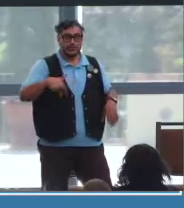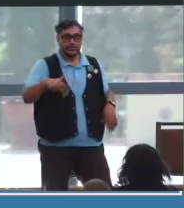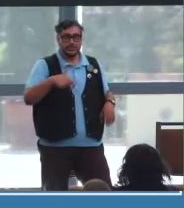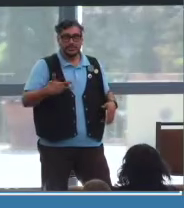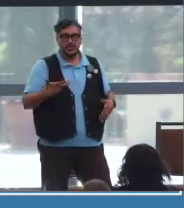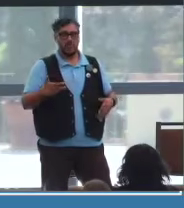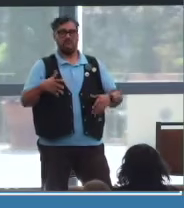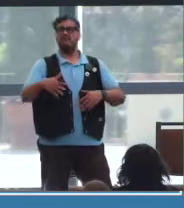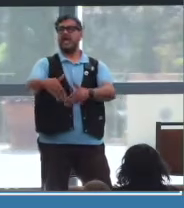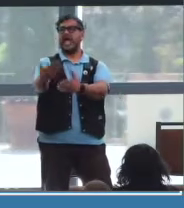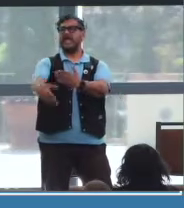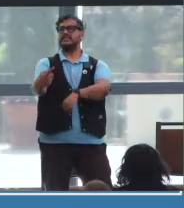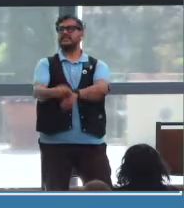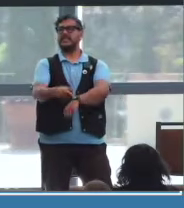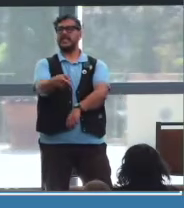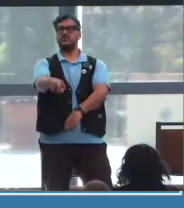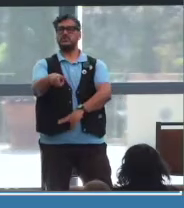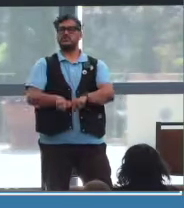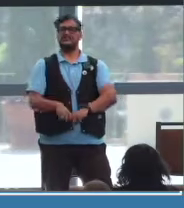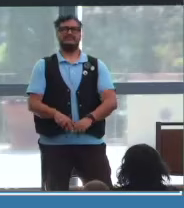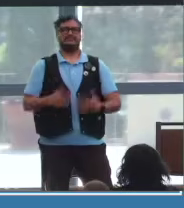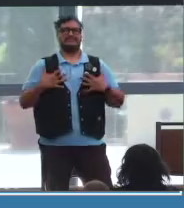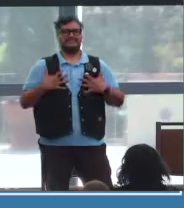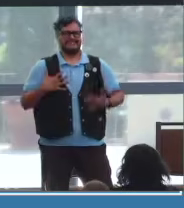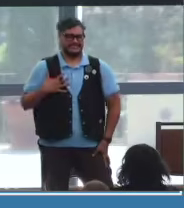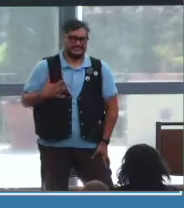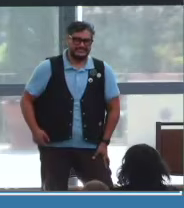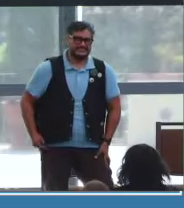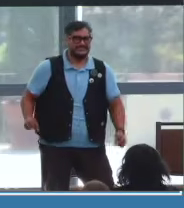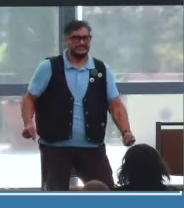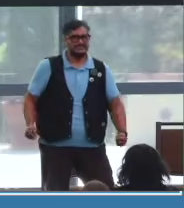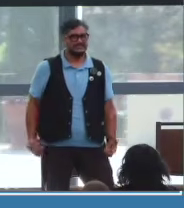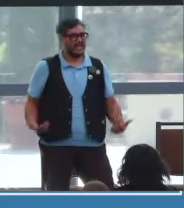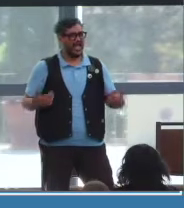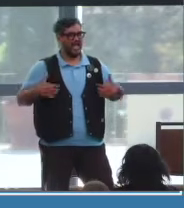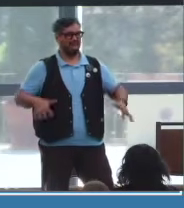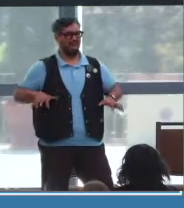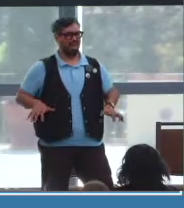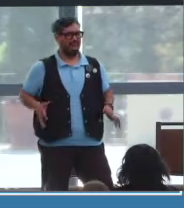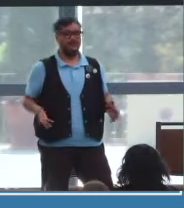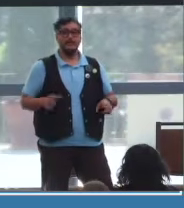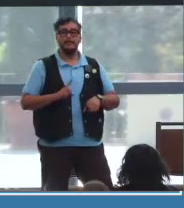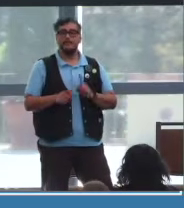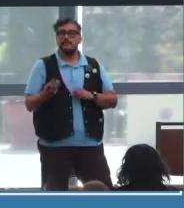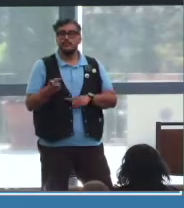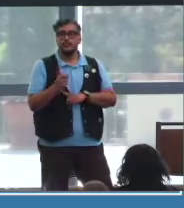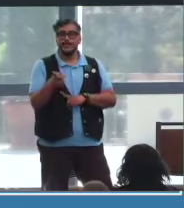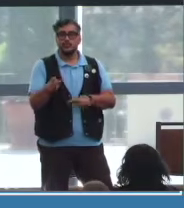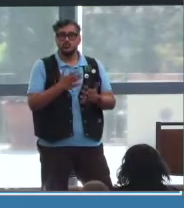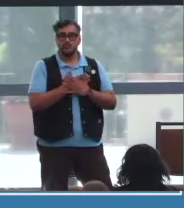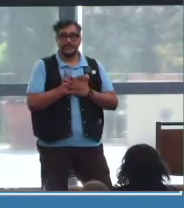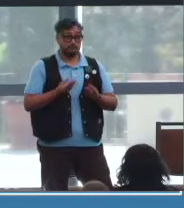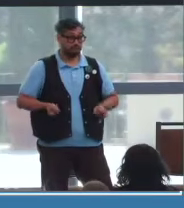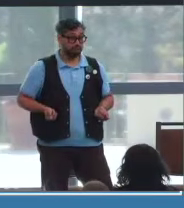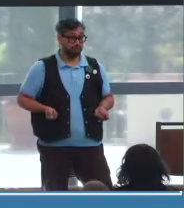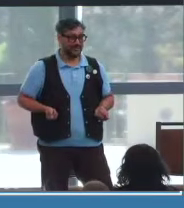hurt more at the end of the day. You kind of have some stiffness, but that usually goes away after a few minutes. Those